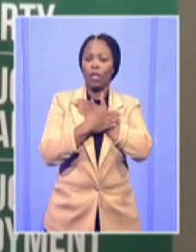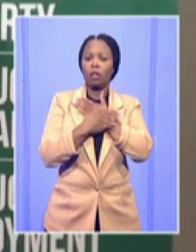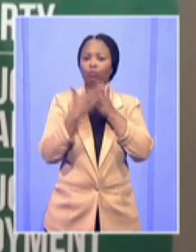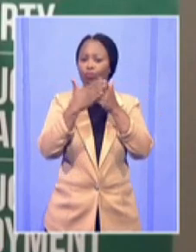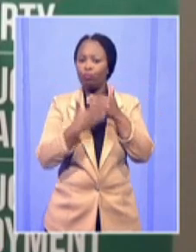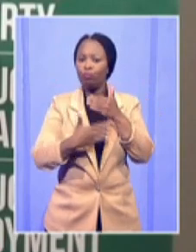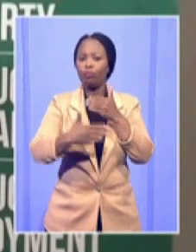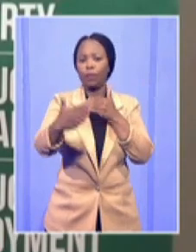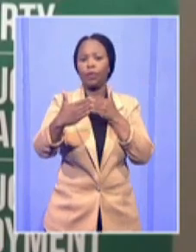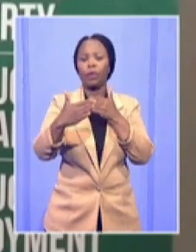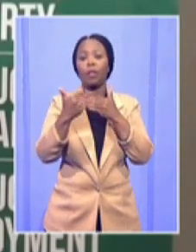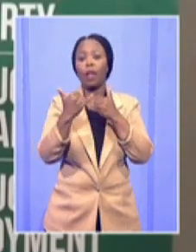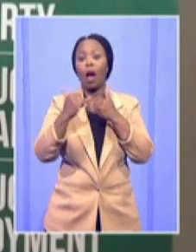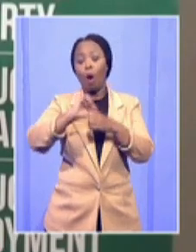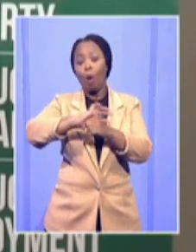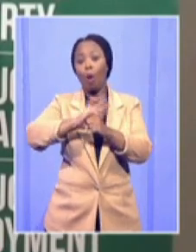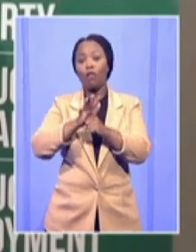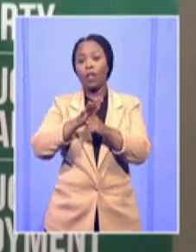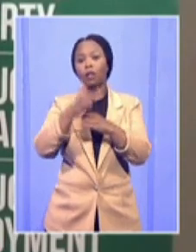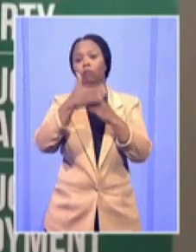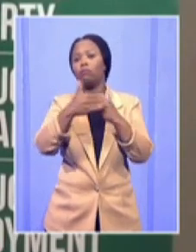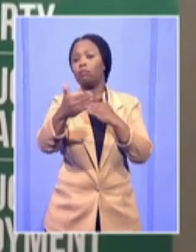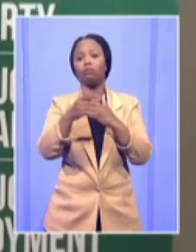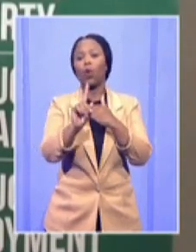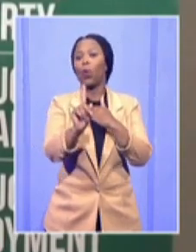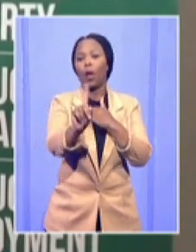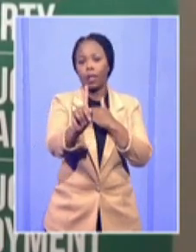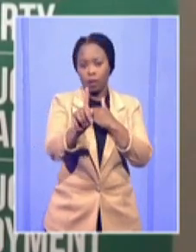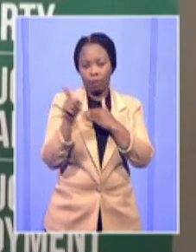beyond COVID-19. Minister, we are in your hands.